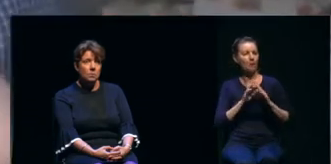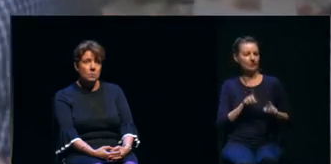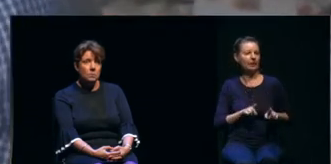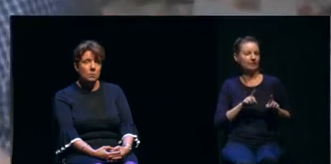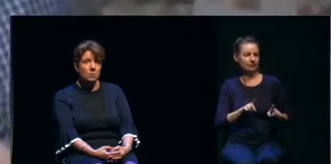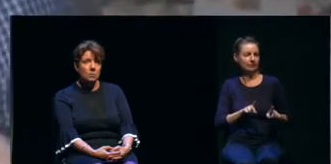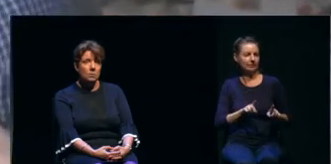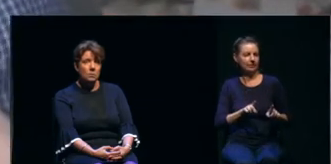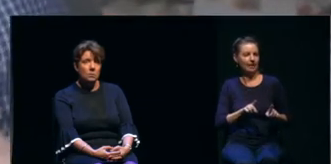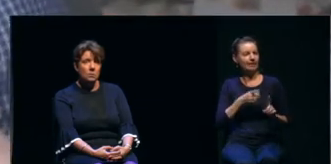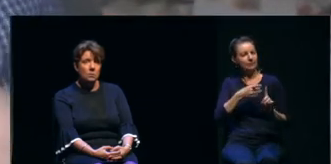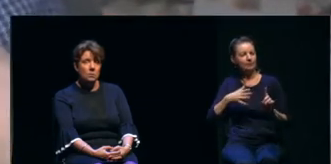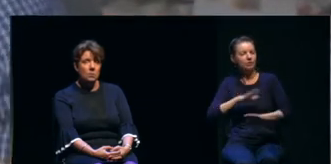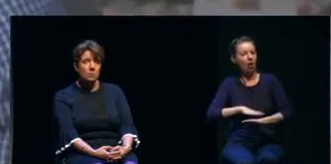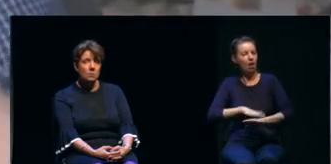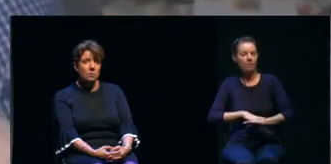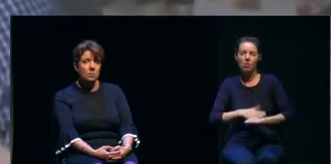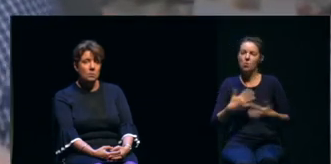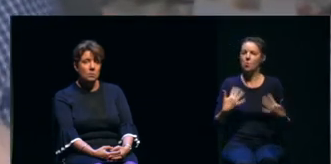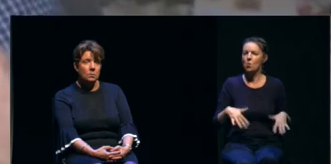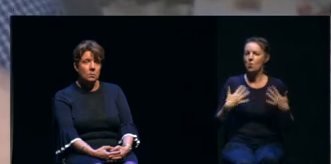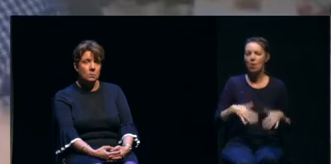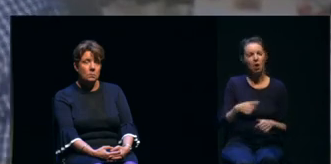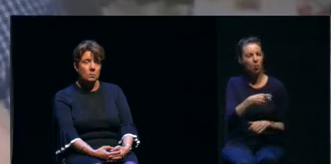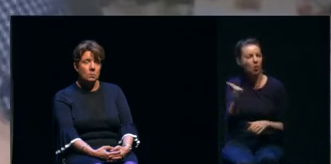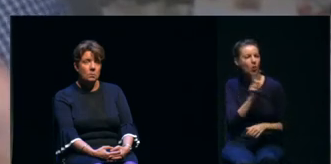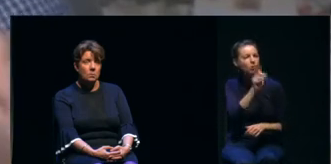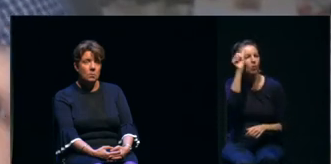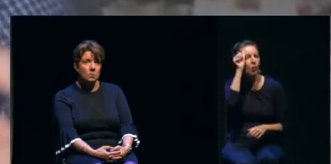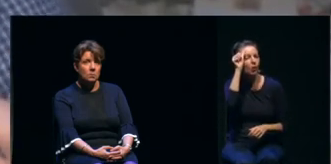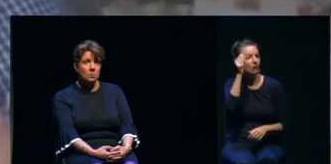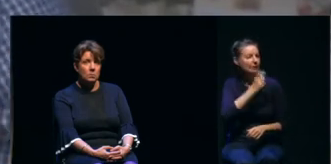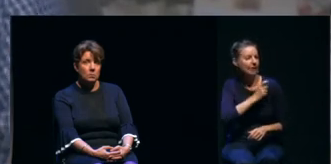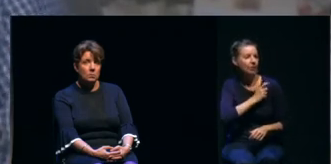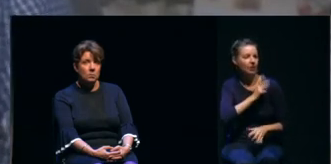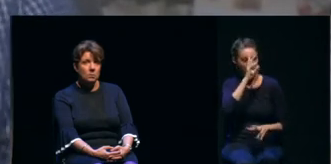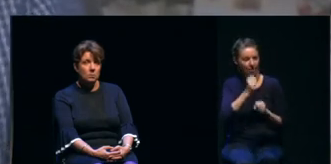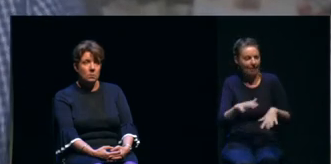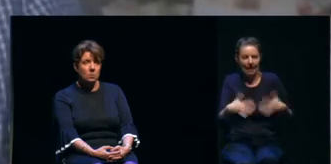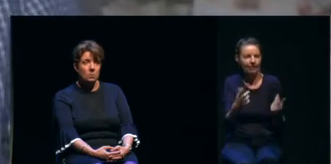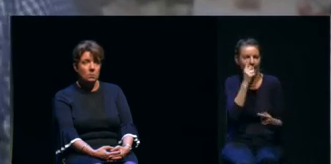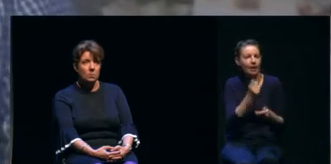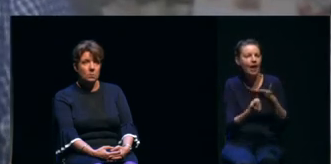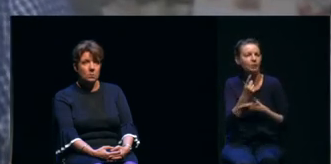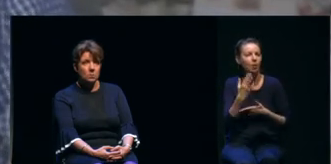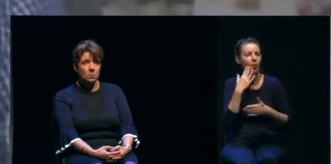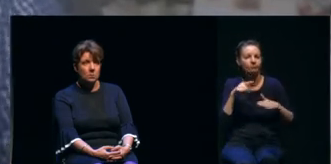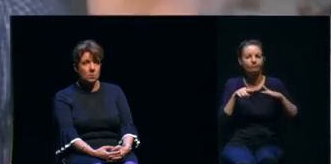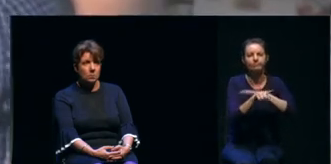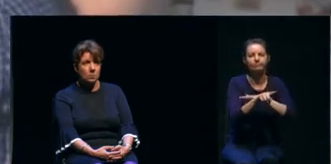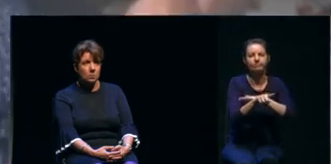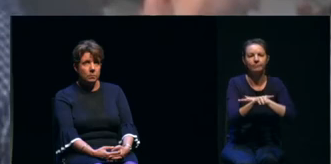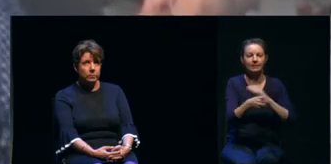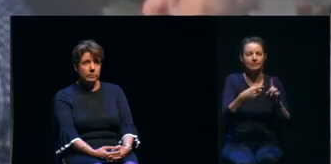about how innate that is in us, that we know that it's scary, it's dangerous. People believe that anything can happen to you if you put yourself out of the house after a certain